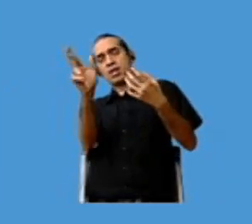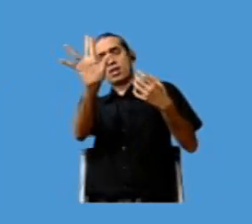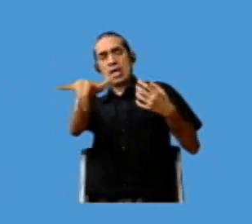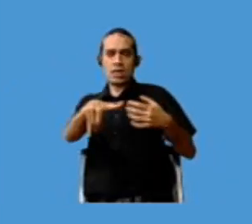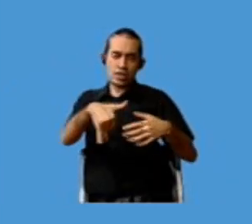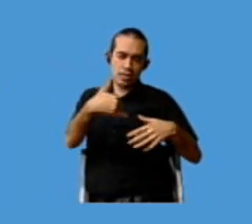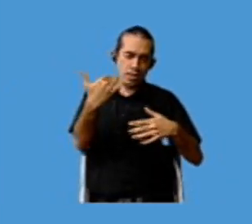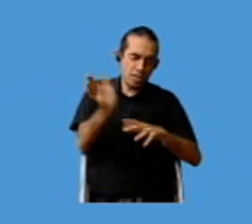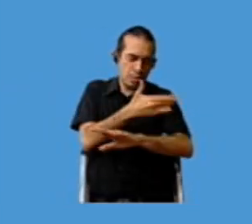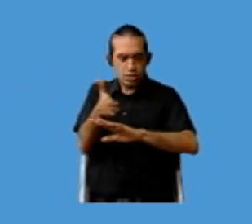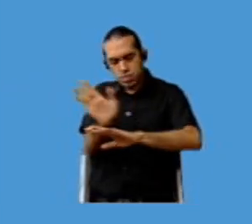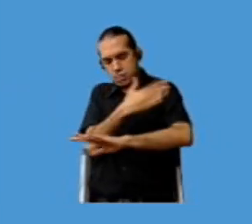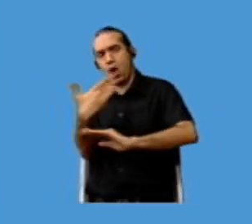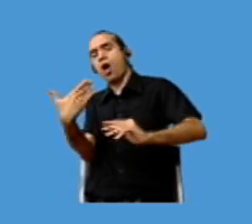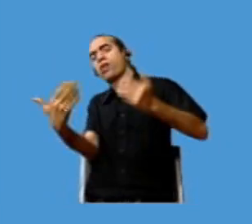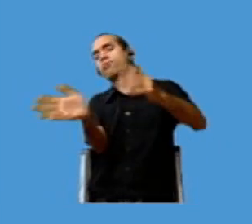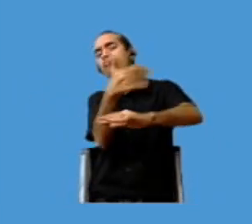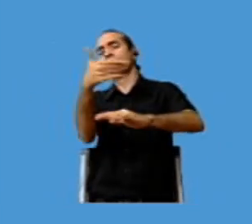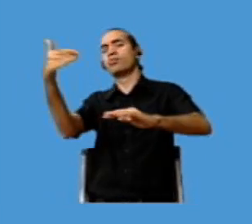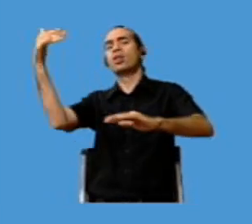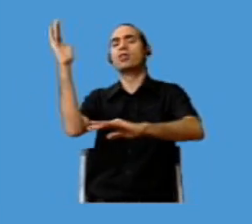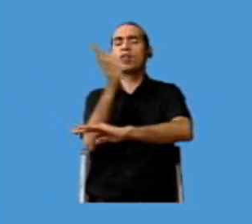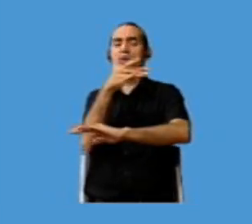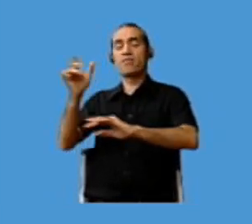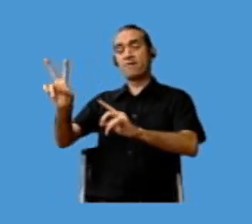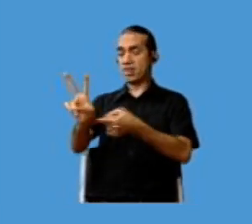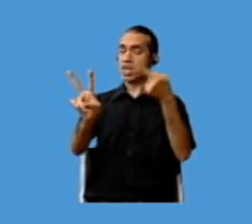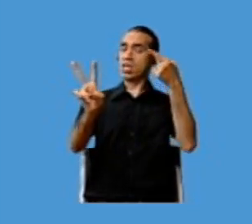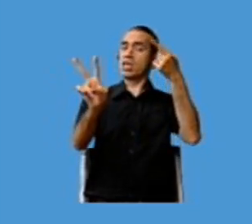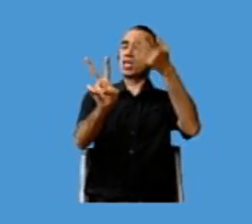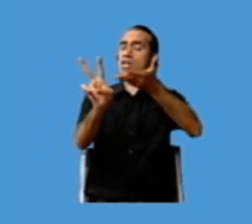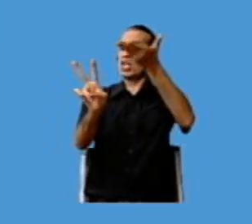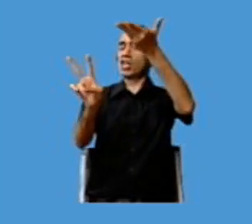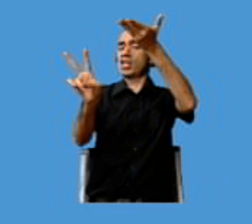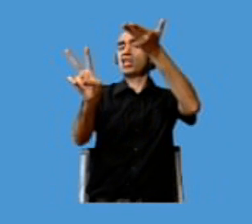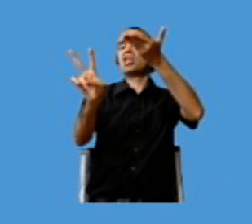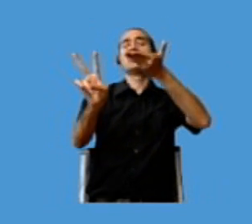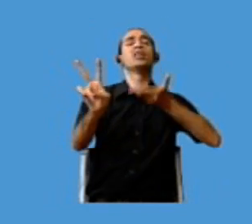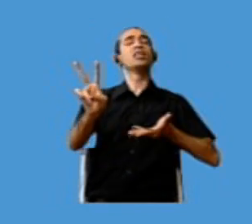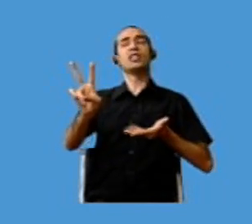little song for the valuable letter D.